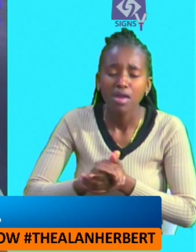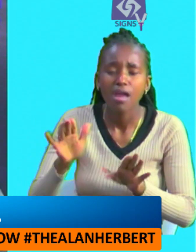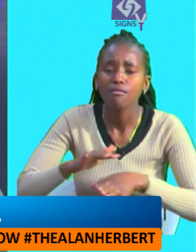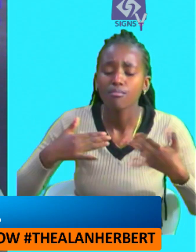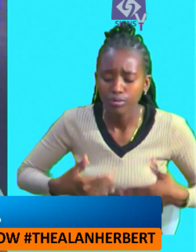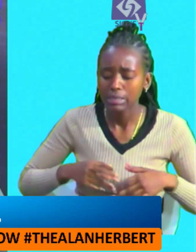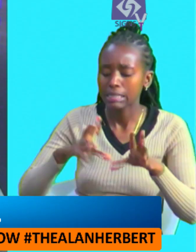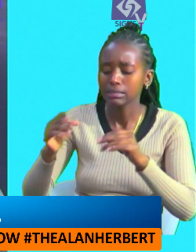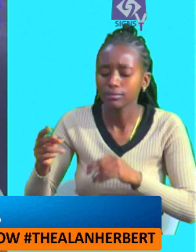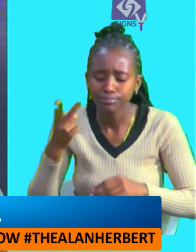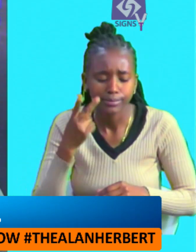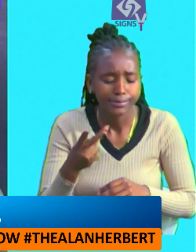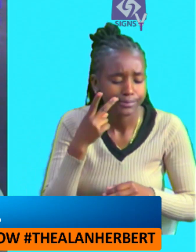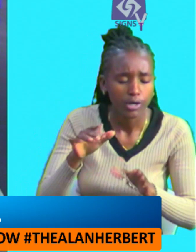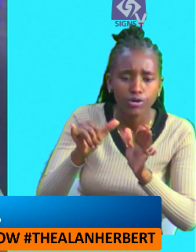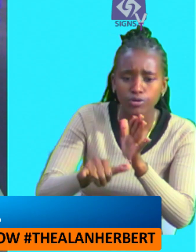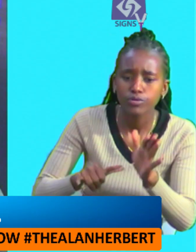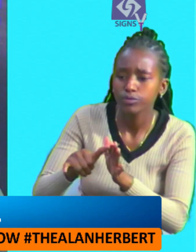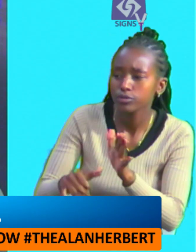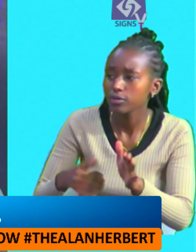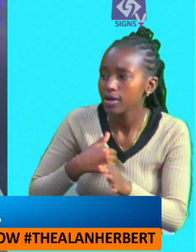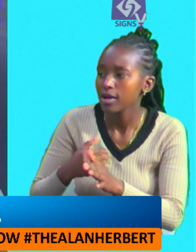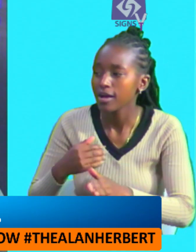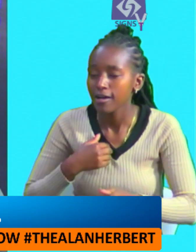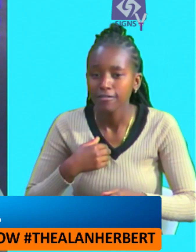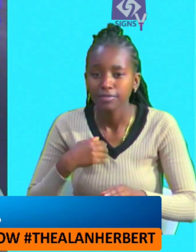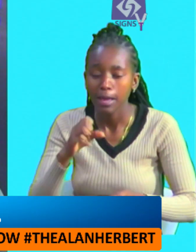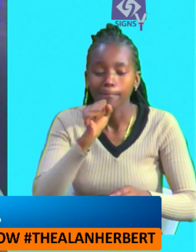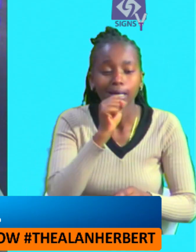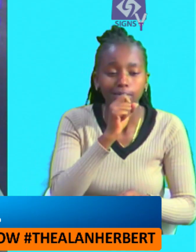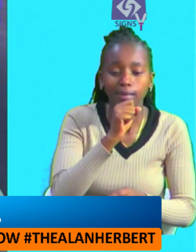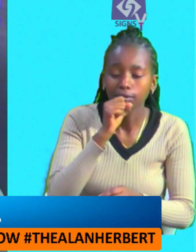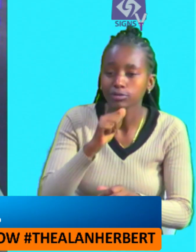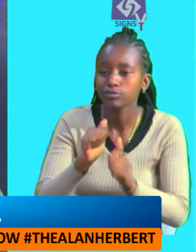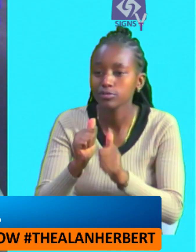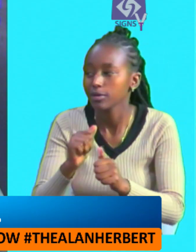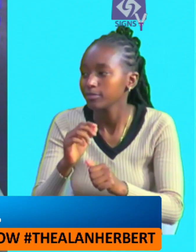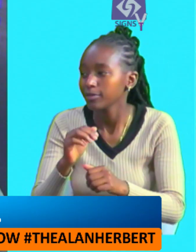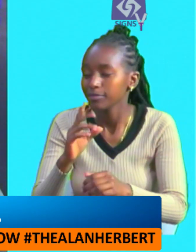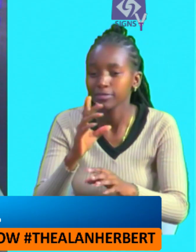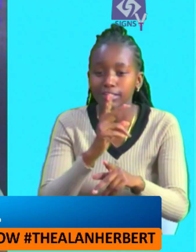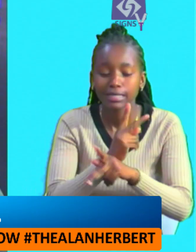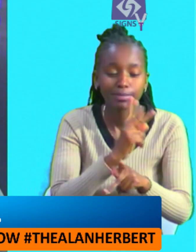wenye unaona wakifanya YouTube wako na to certain mics. I think ni unidirectional.